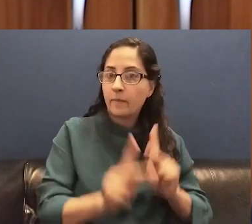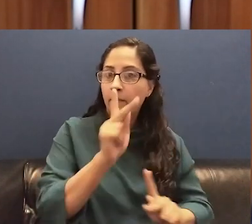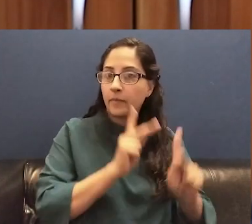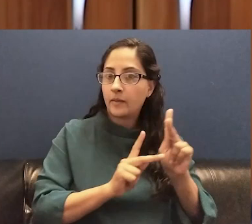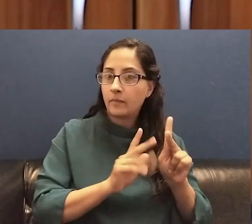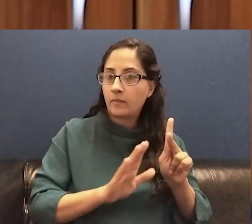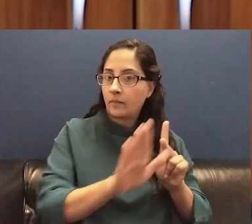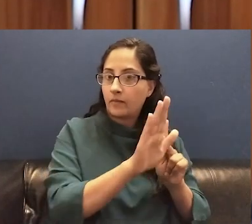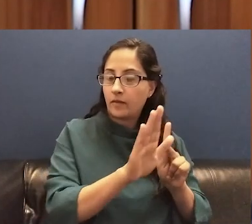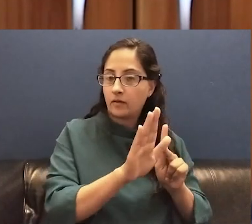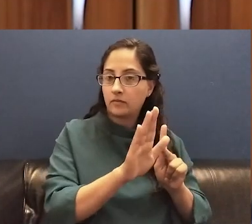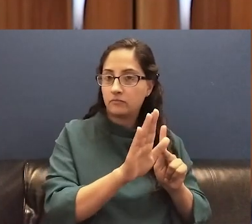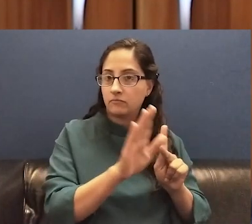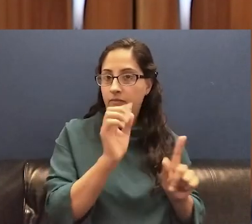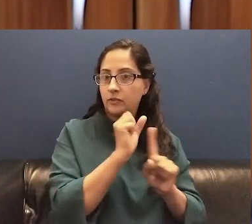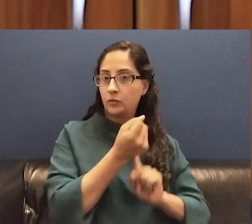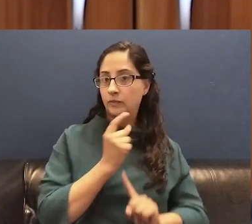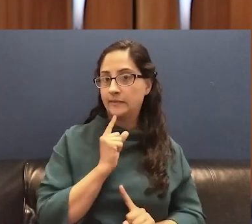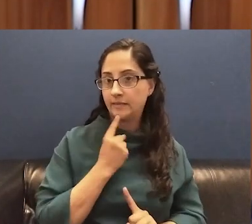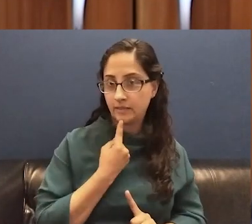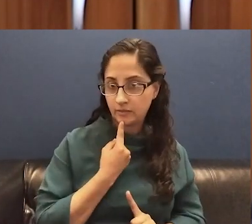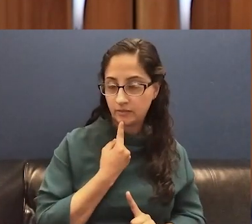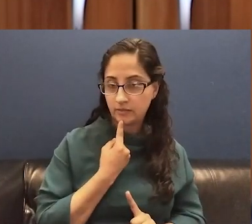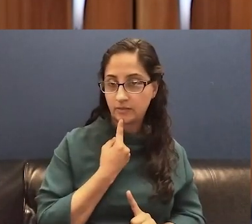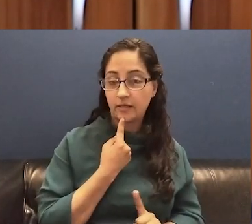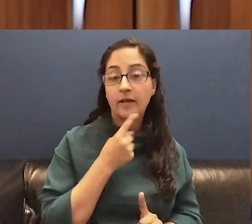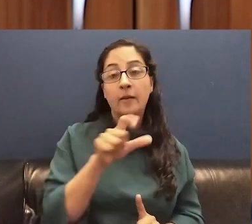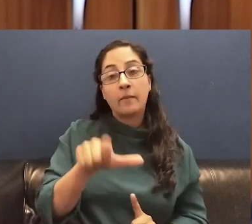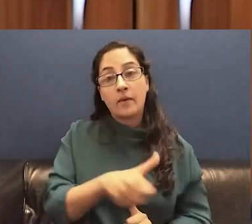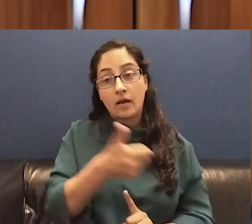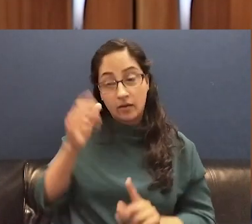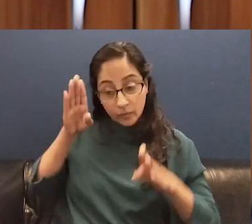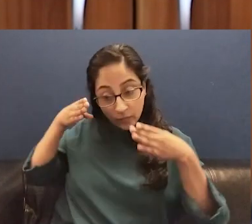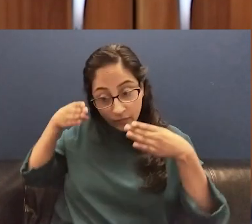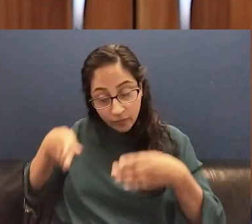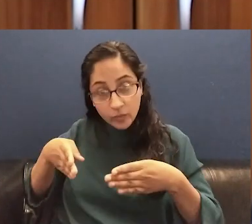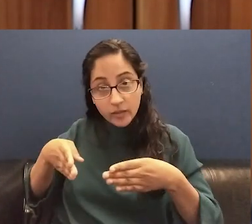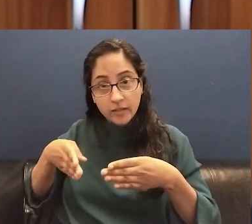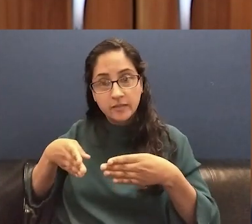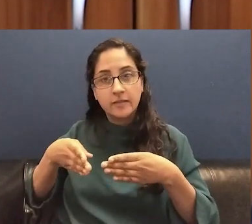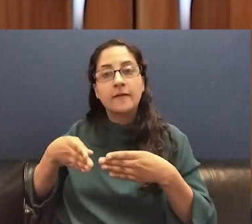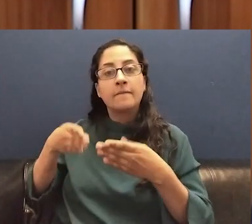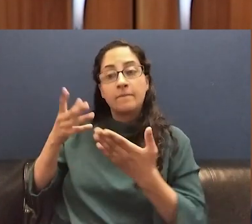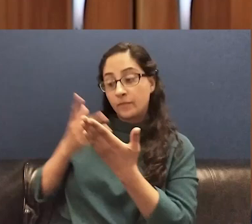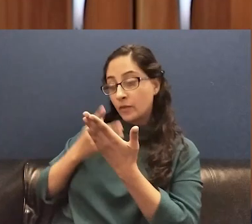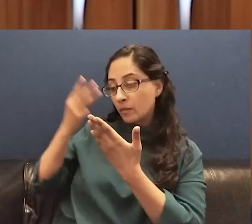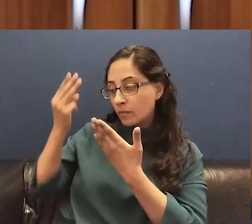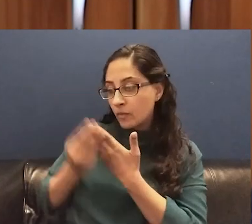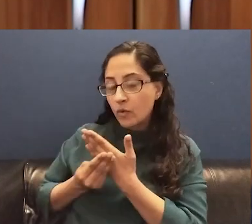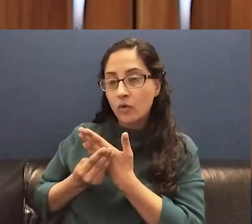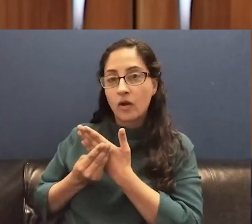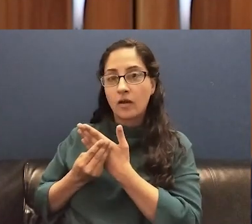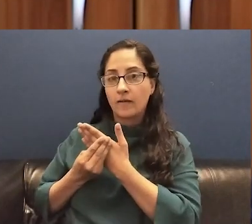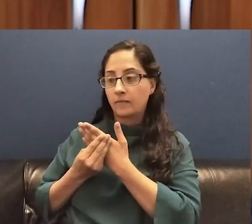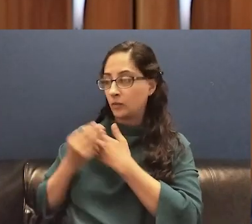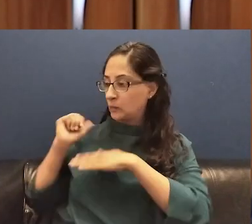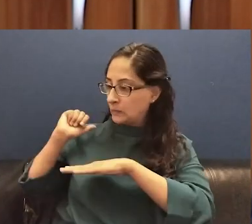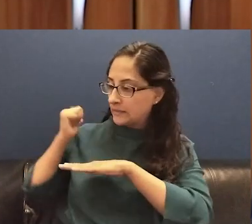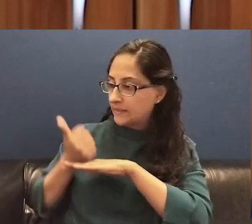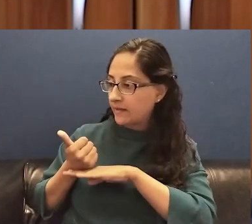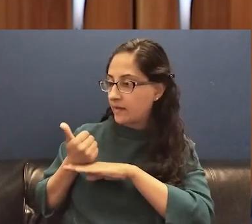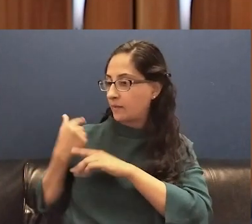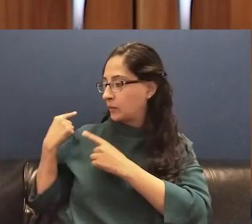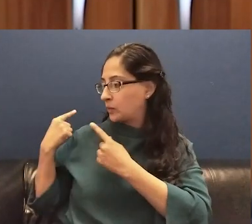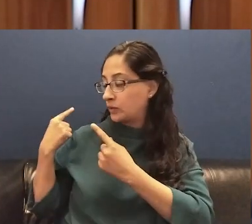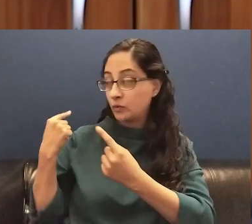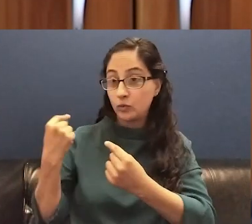to make sure that the gains that we have made during last 2 decades in Afghanistan and the foundations that